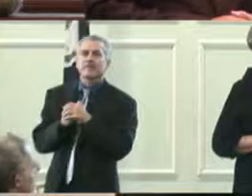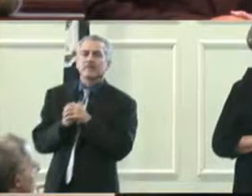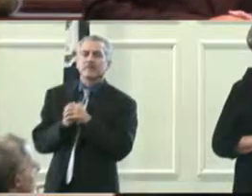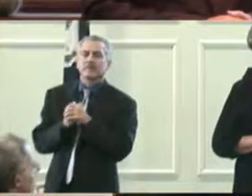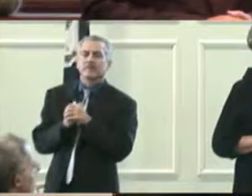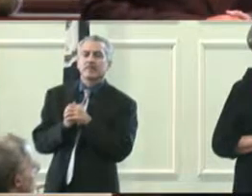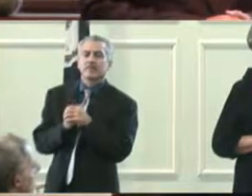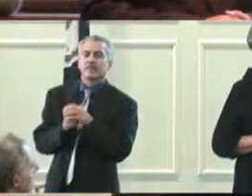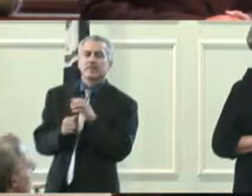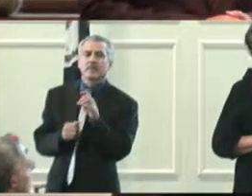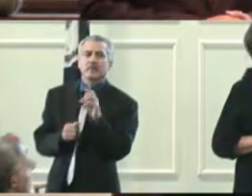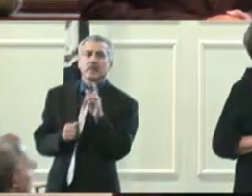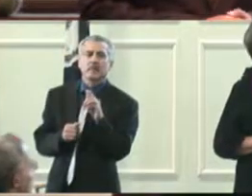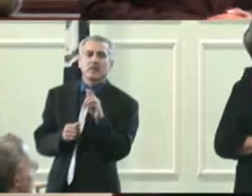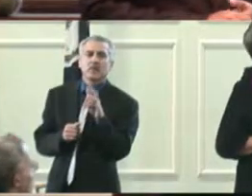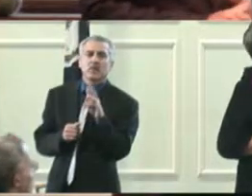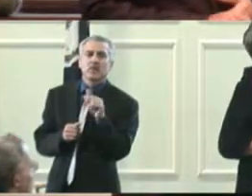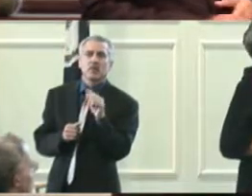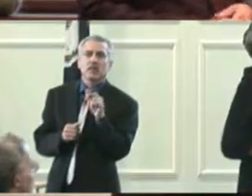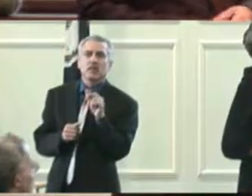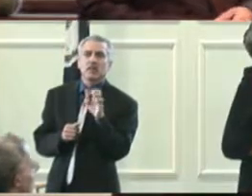Dwayne Acock.